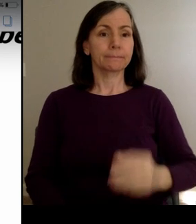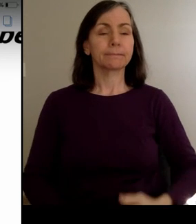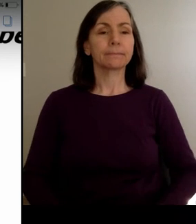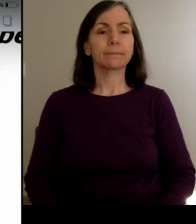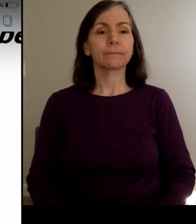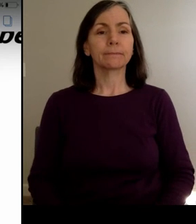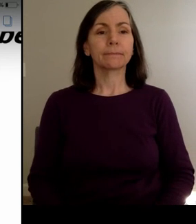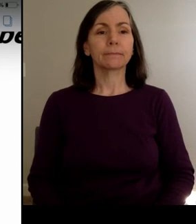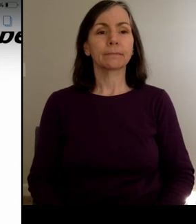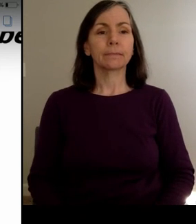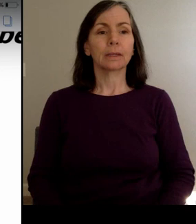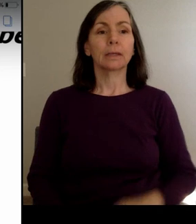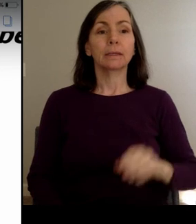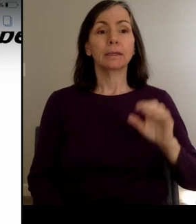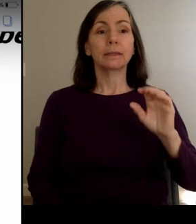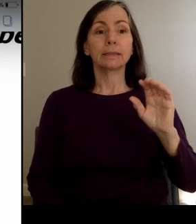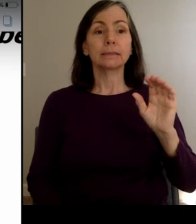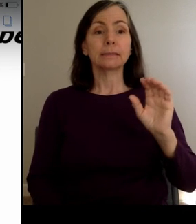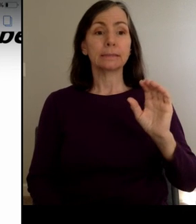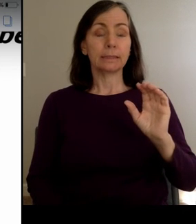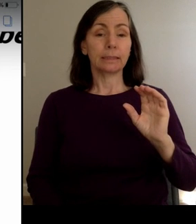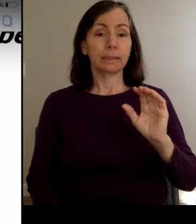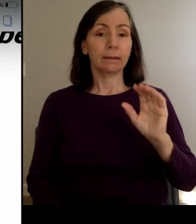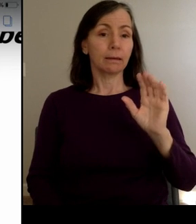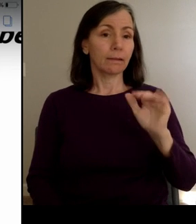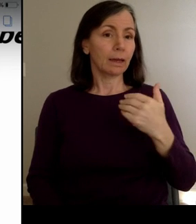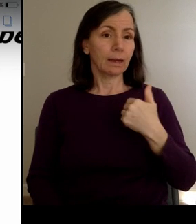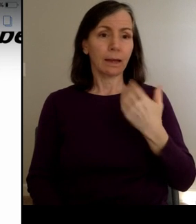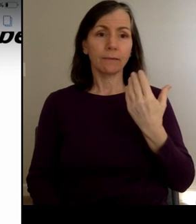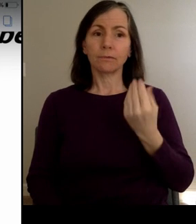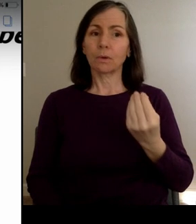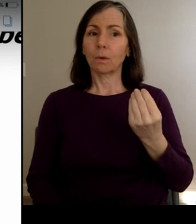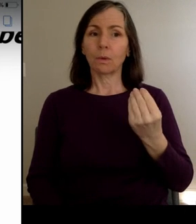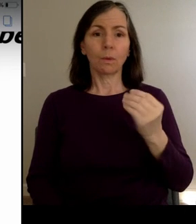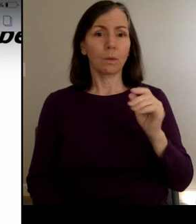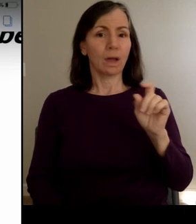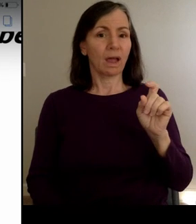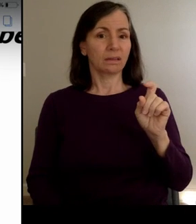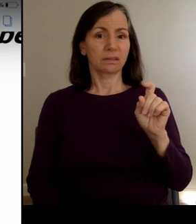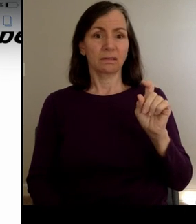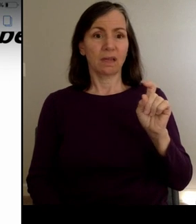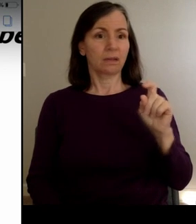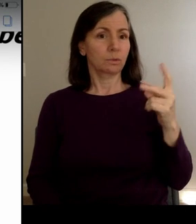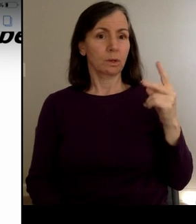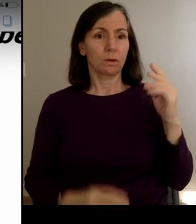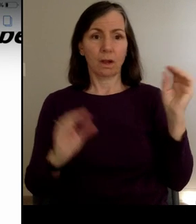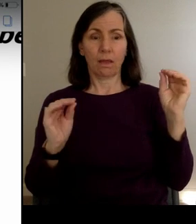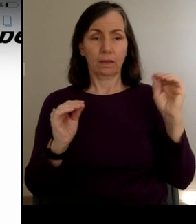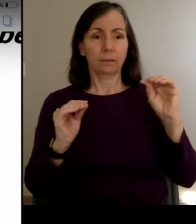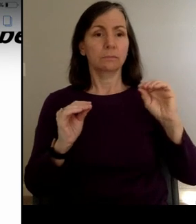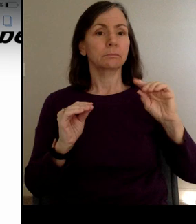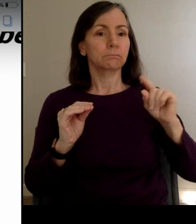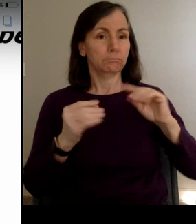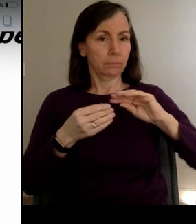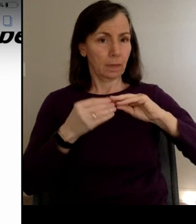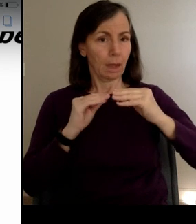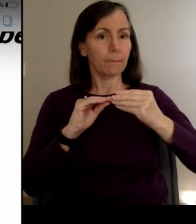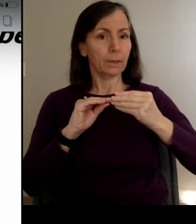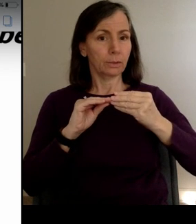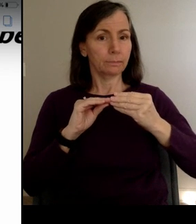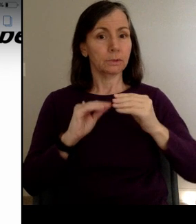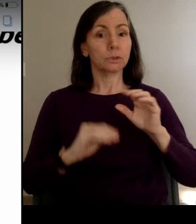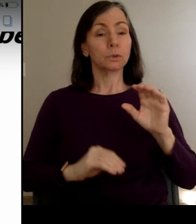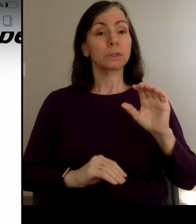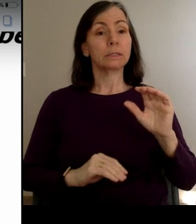And our C is the one without an x or x squared. So in this case, C is